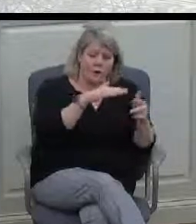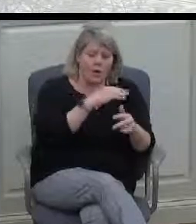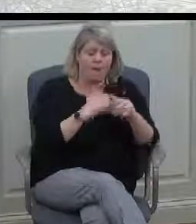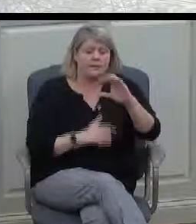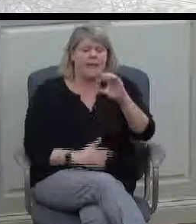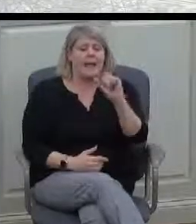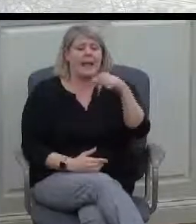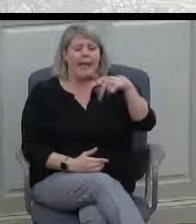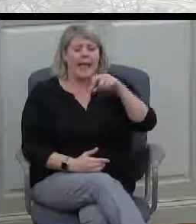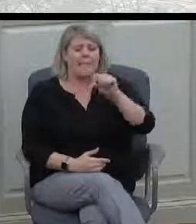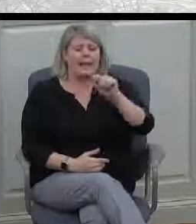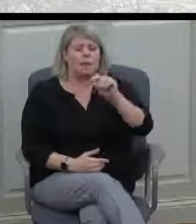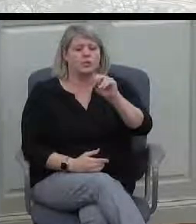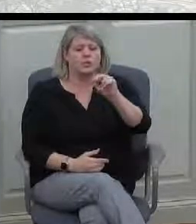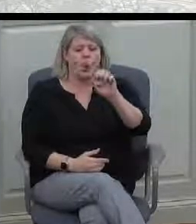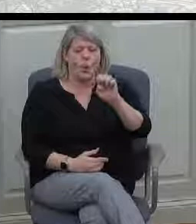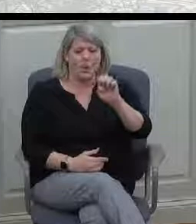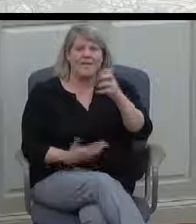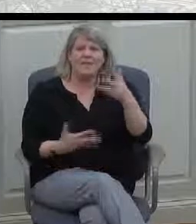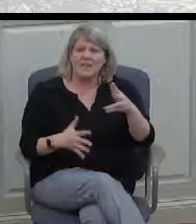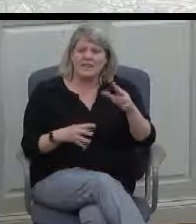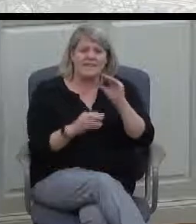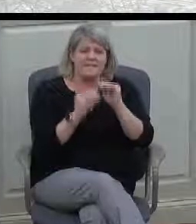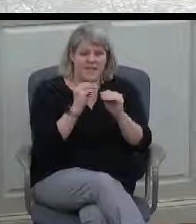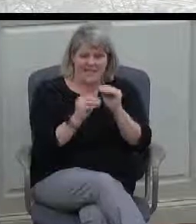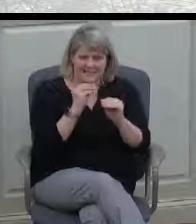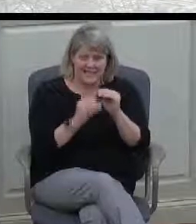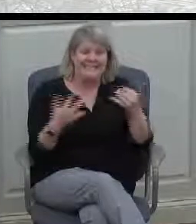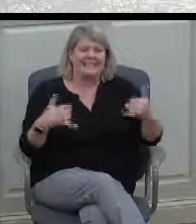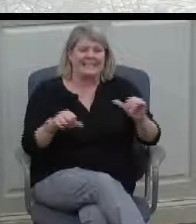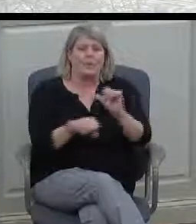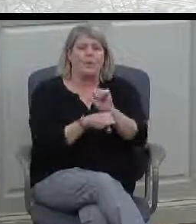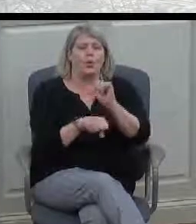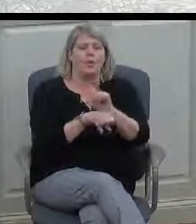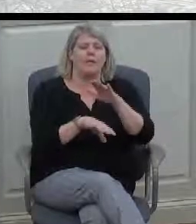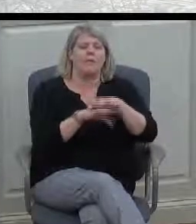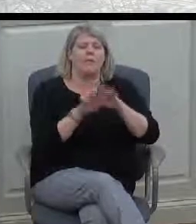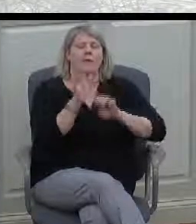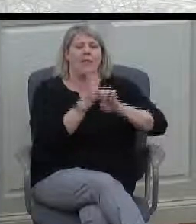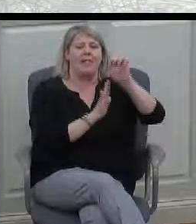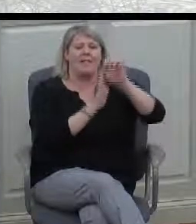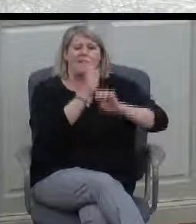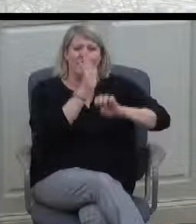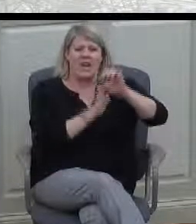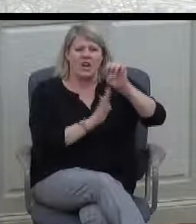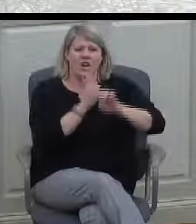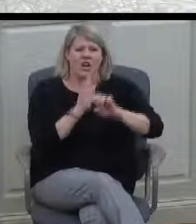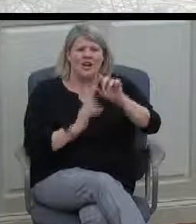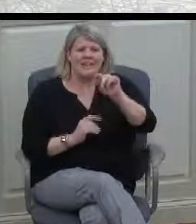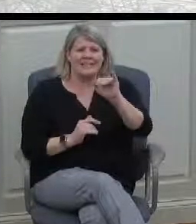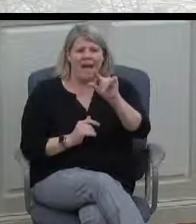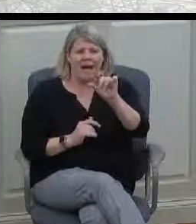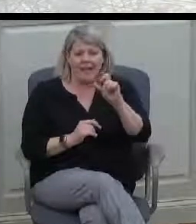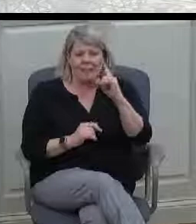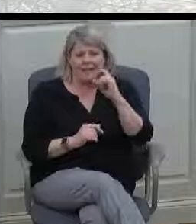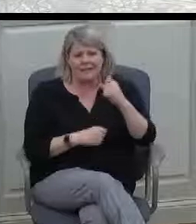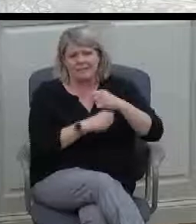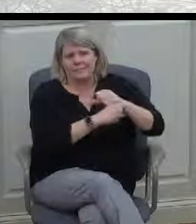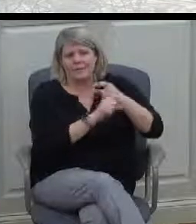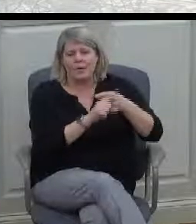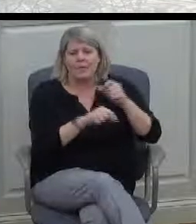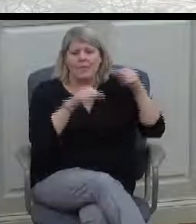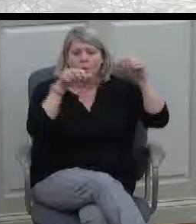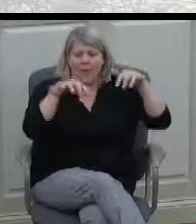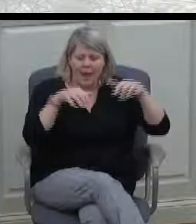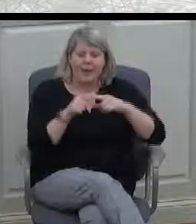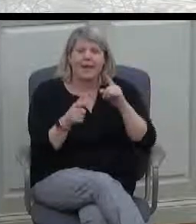that is completed. We still are working on the elevator tile replacement, elevator stairwell moisture and rainfall issues.